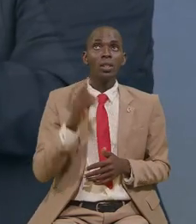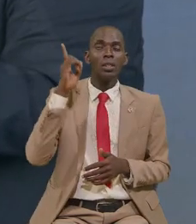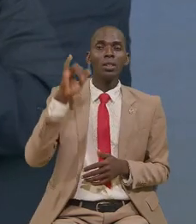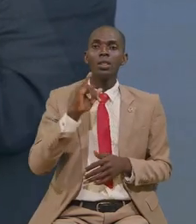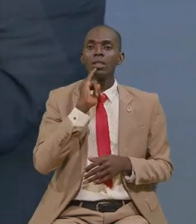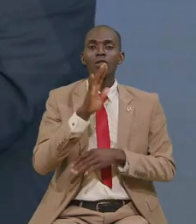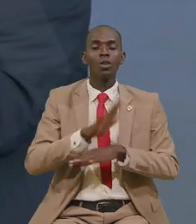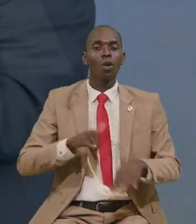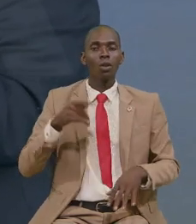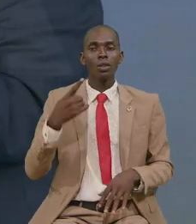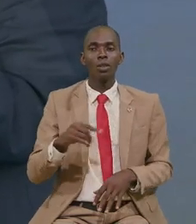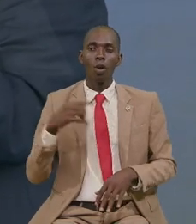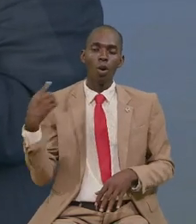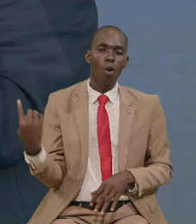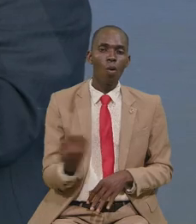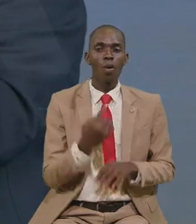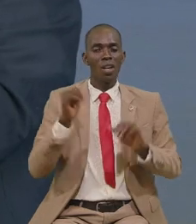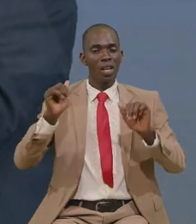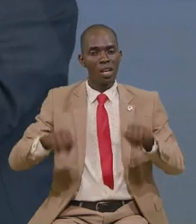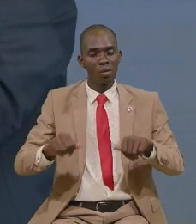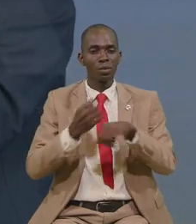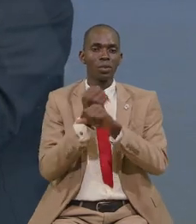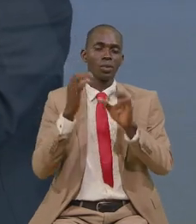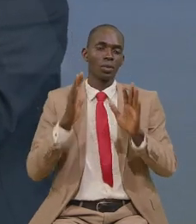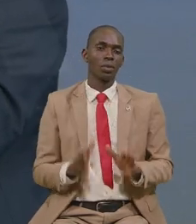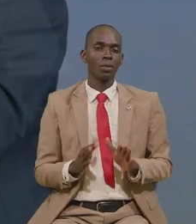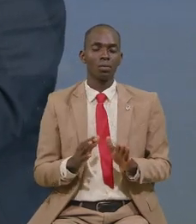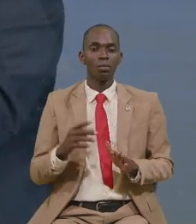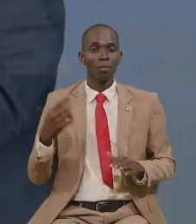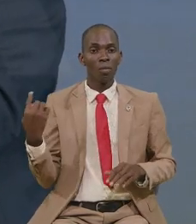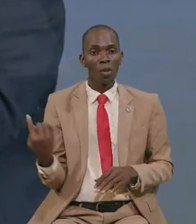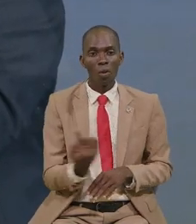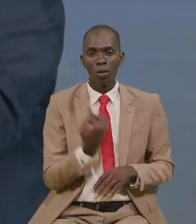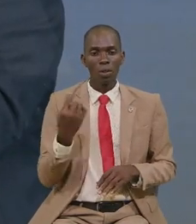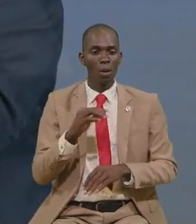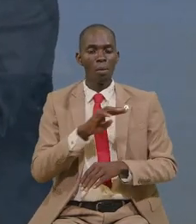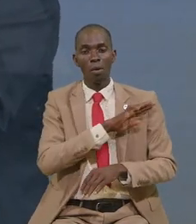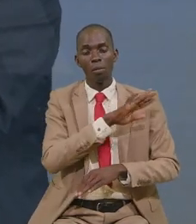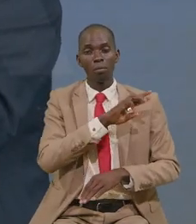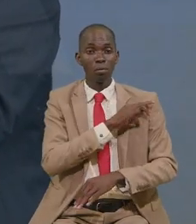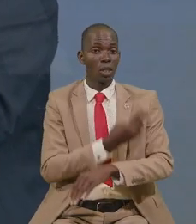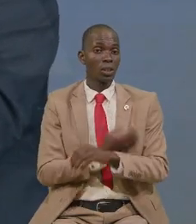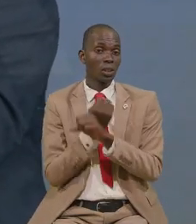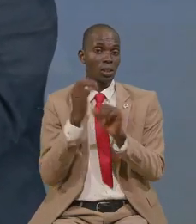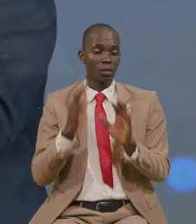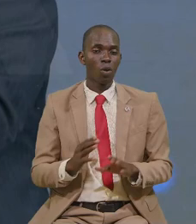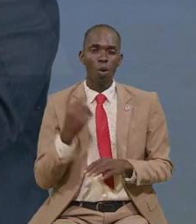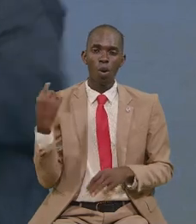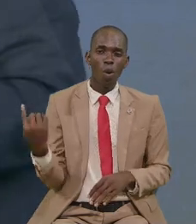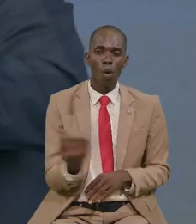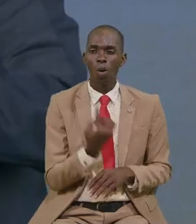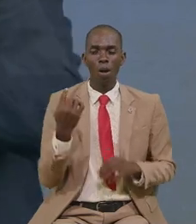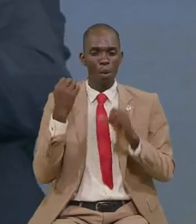the always able Savior, always mighty Savior, always